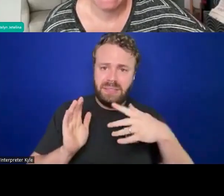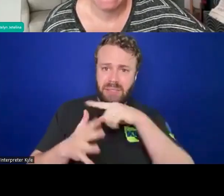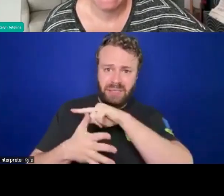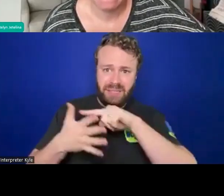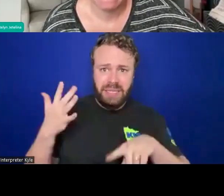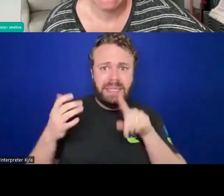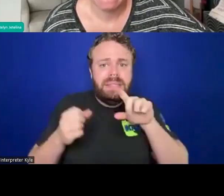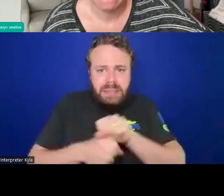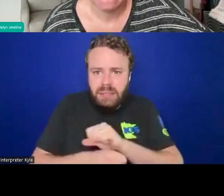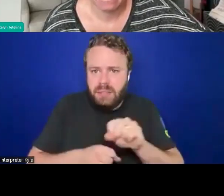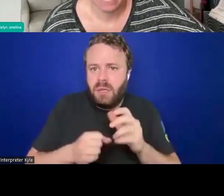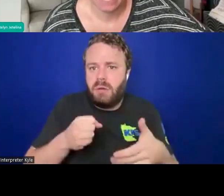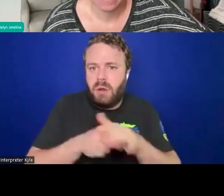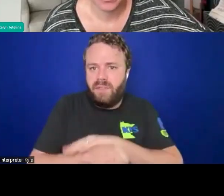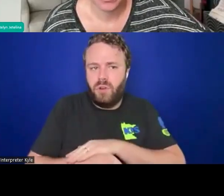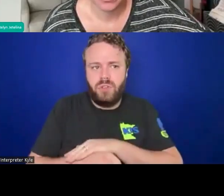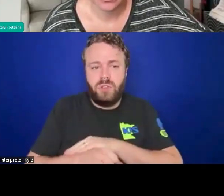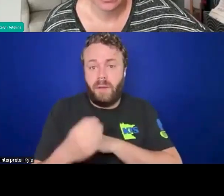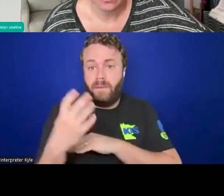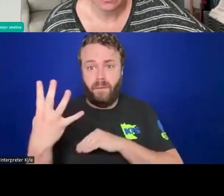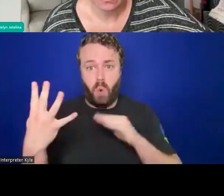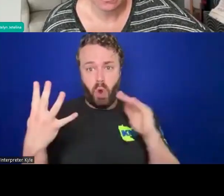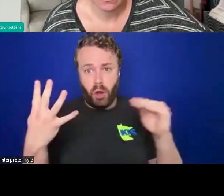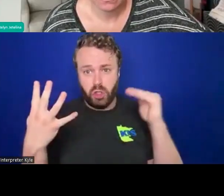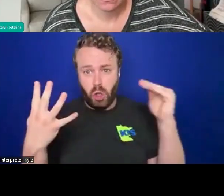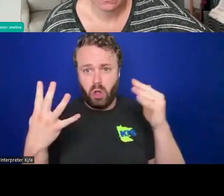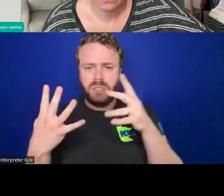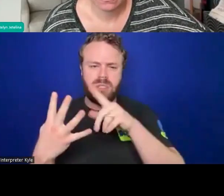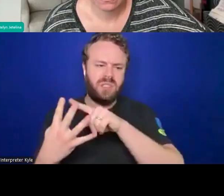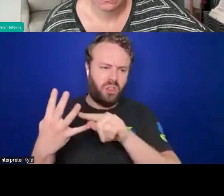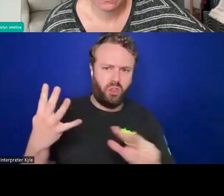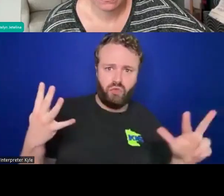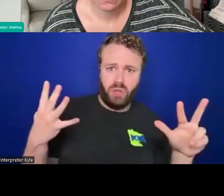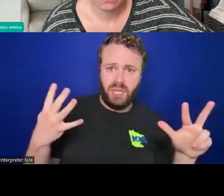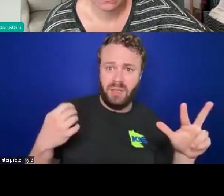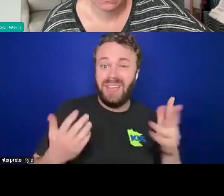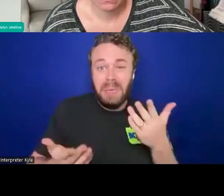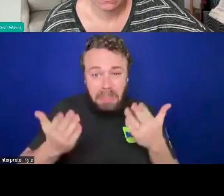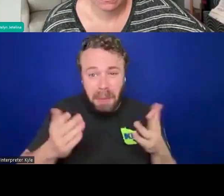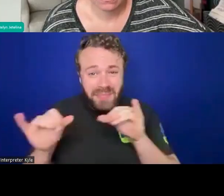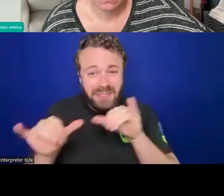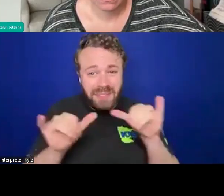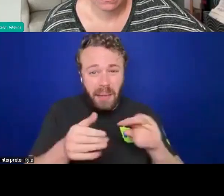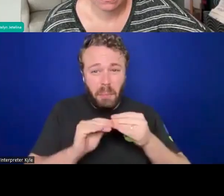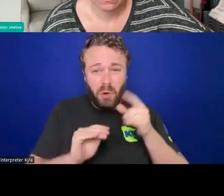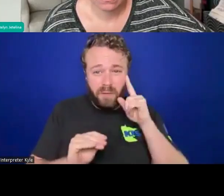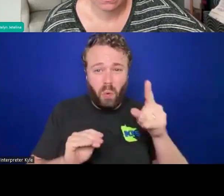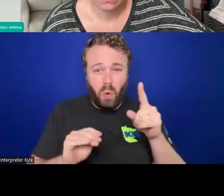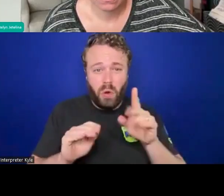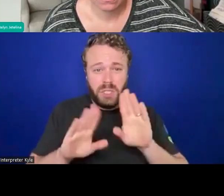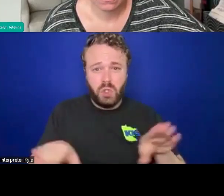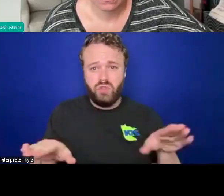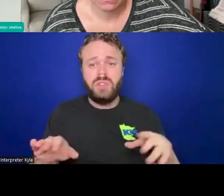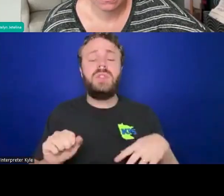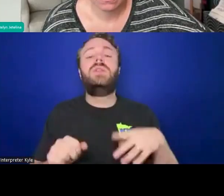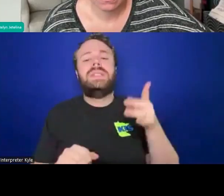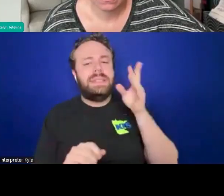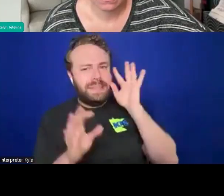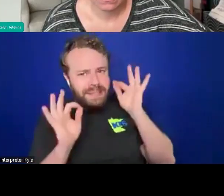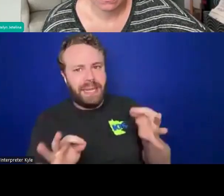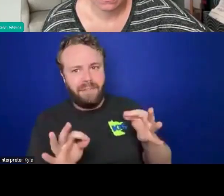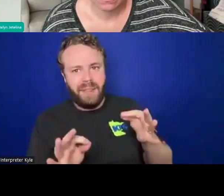of 4 adults and maybe almost as many children. So again, certainly all older adults, as we already mentioned, but for those 6 months